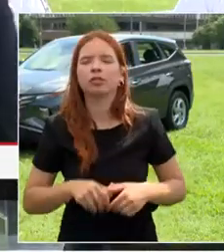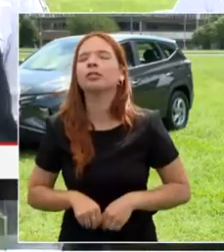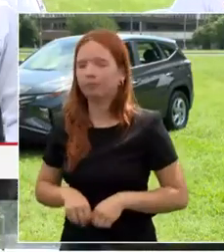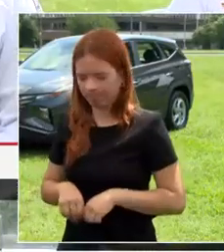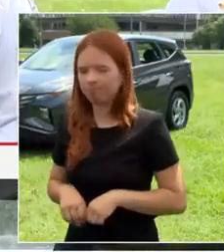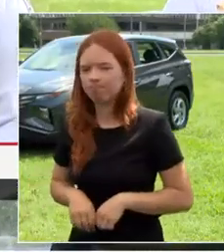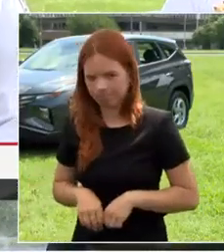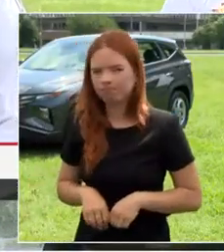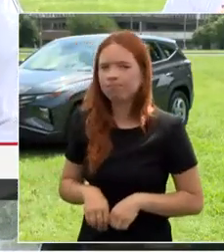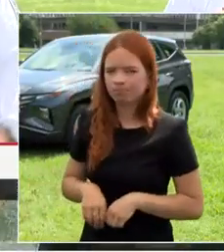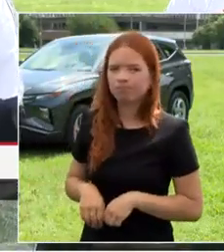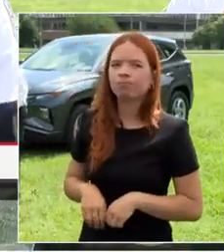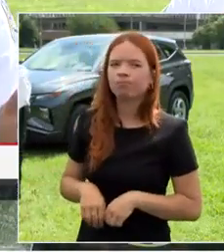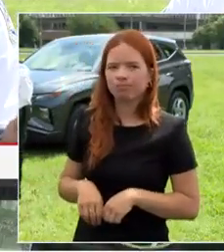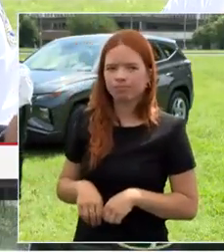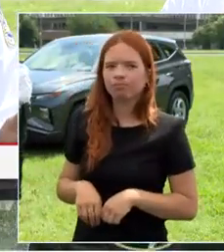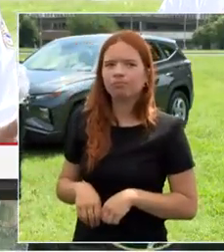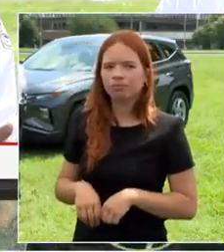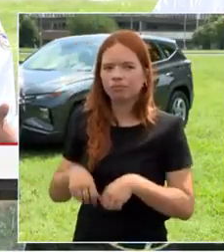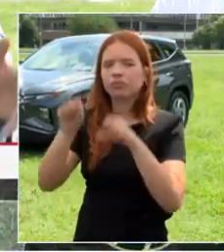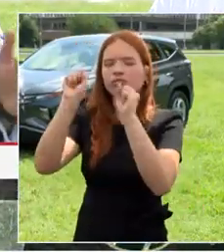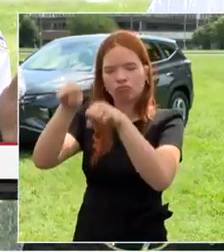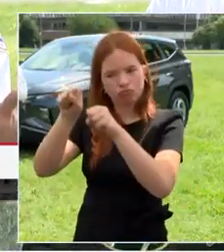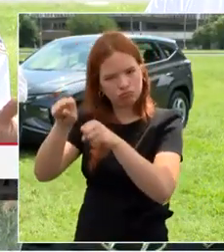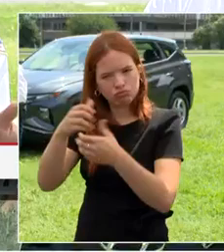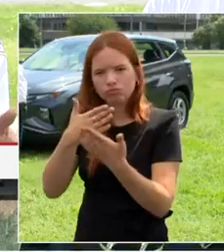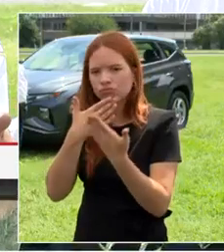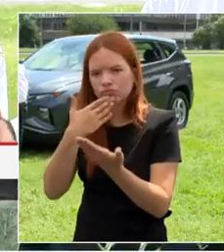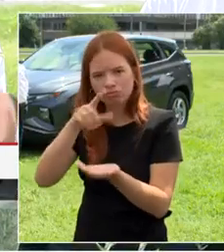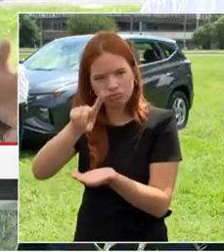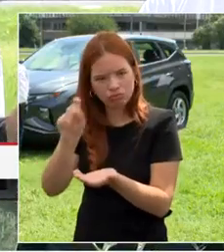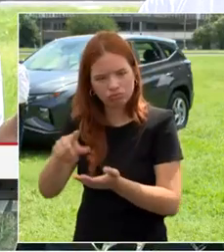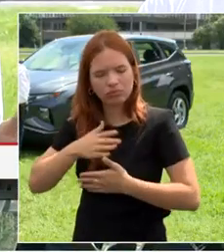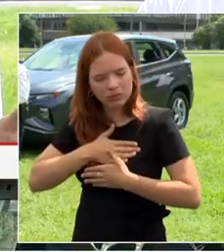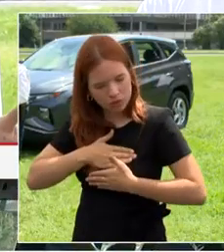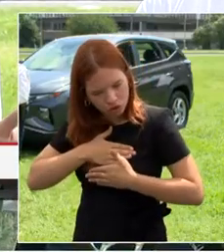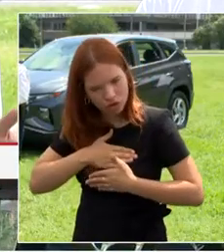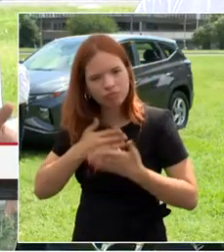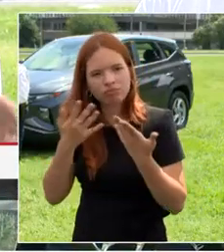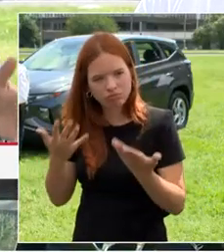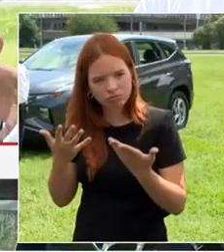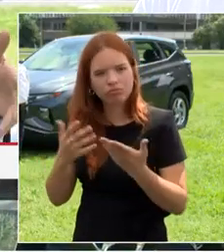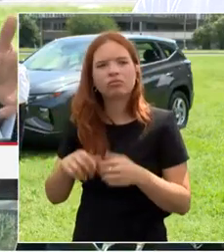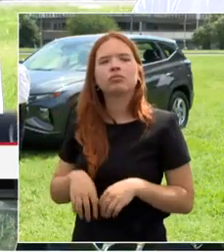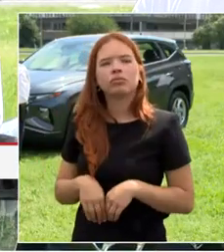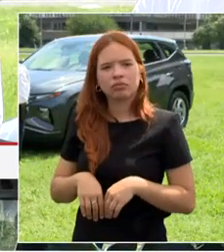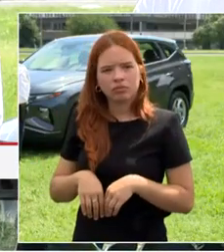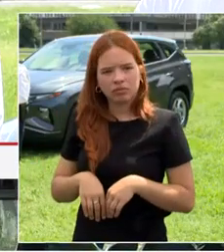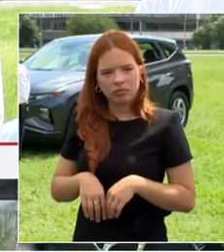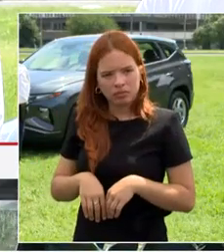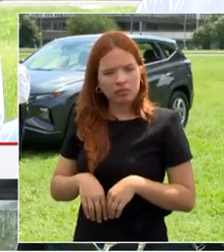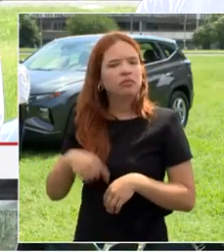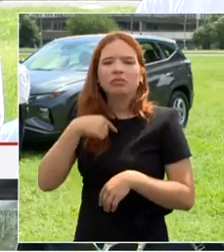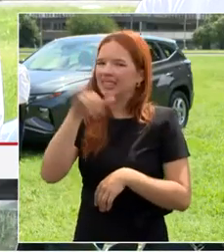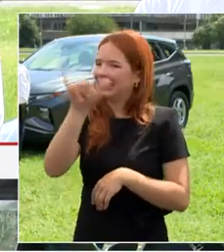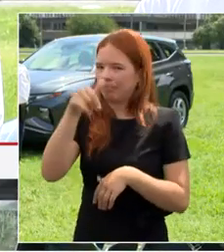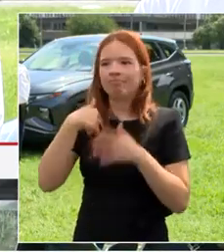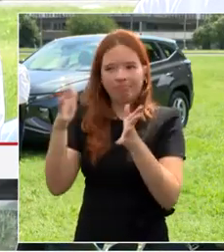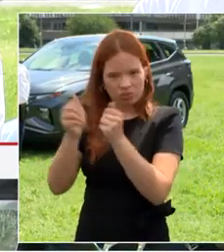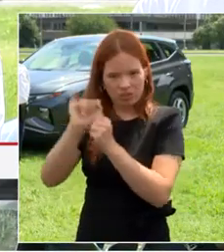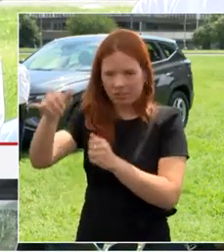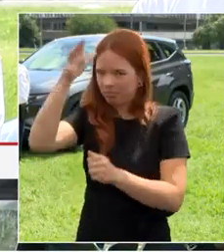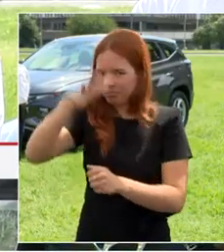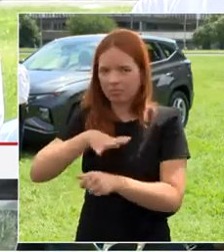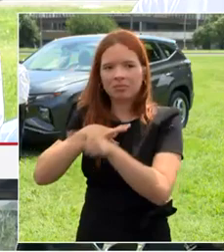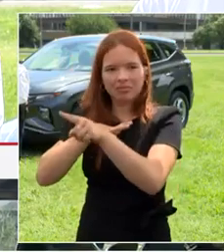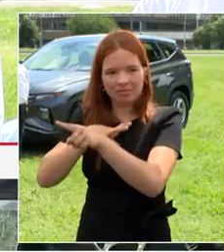So appreciate that question. So I'd say one, for that particular customer with his car in the shop, they should be able to do the software upgrade already at the shop